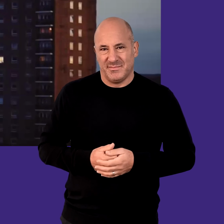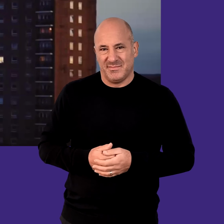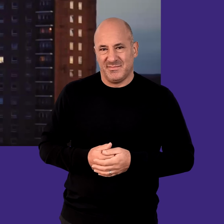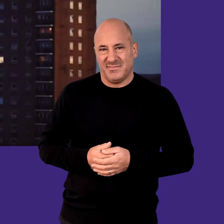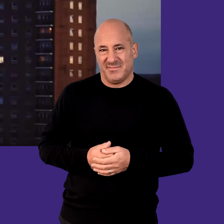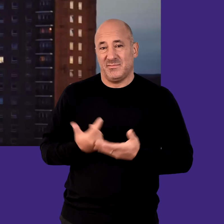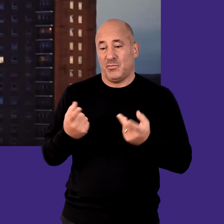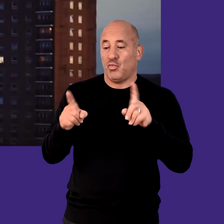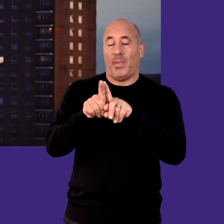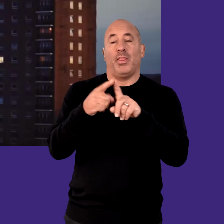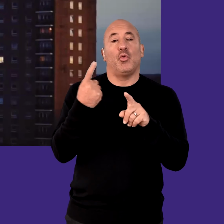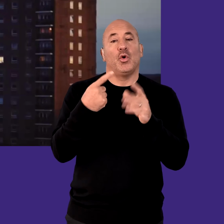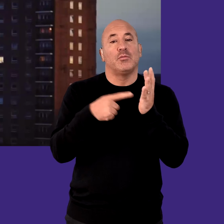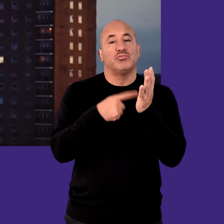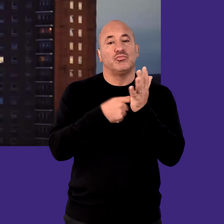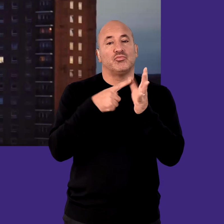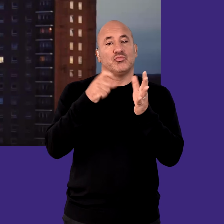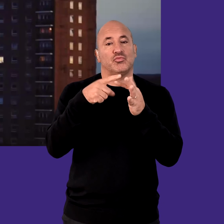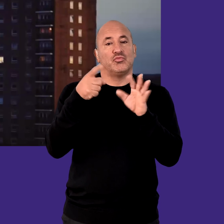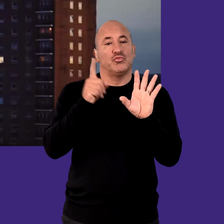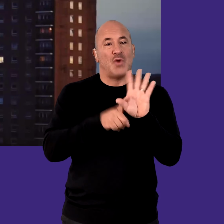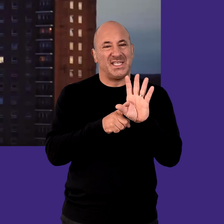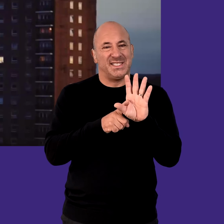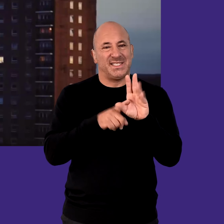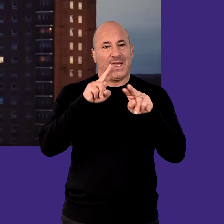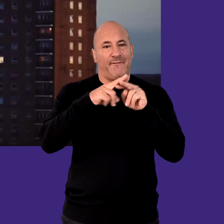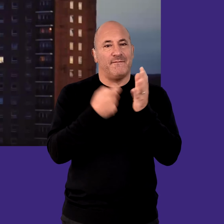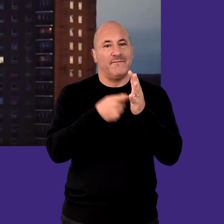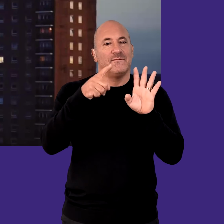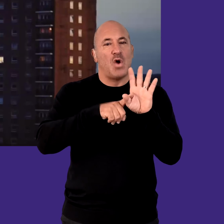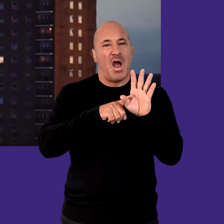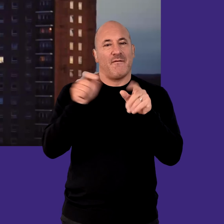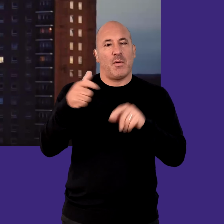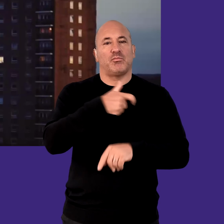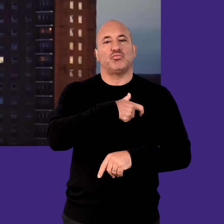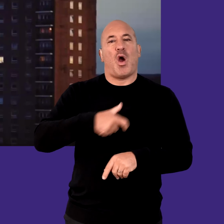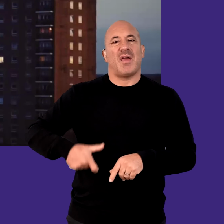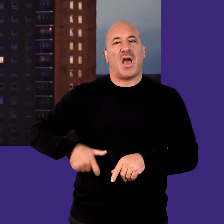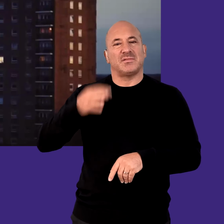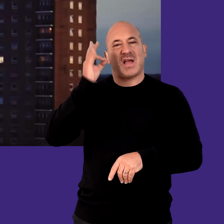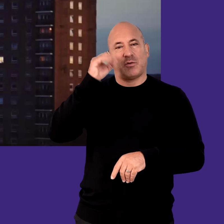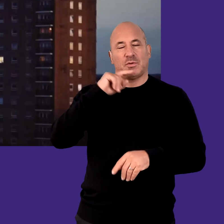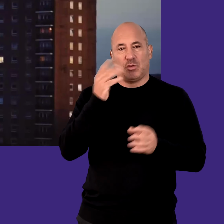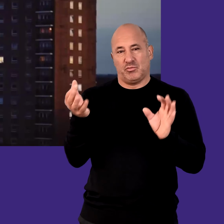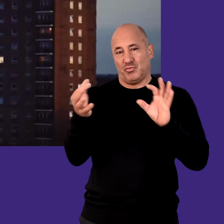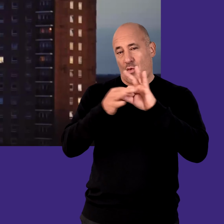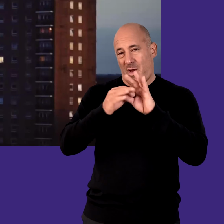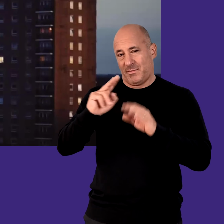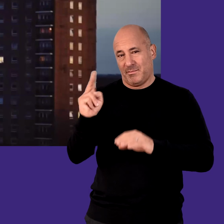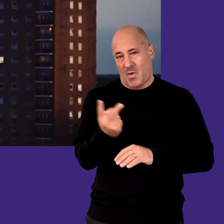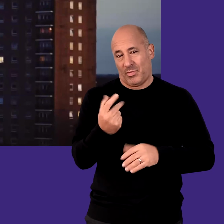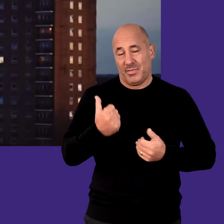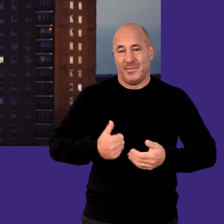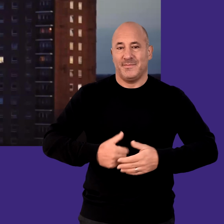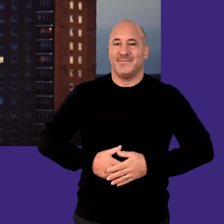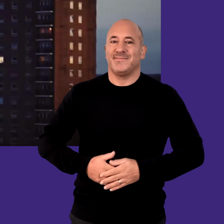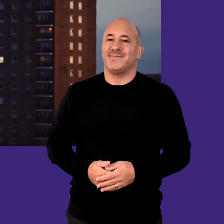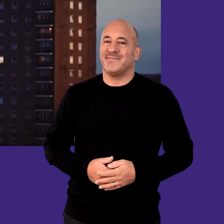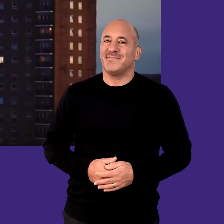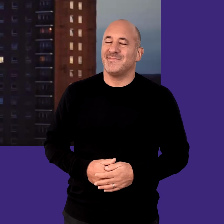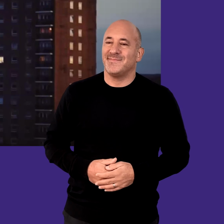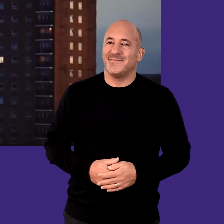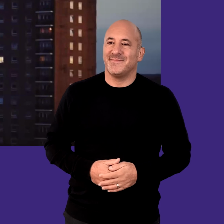from Right Up Our Street, a Creative People and Places project. She is going to be accompanied by